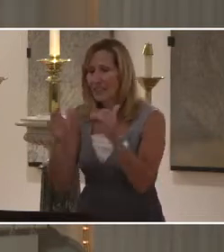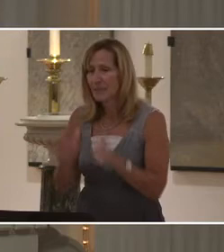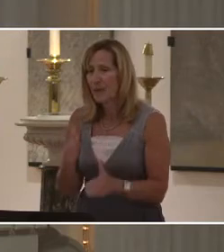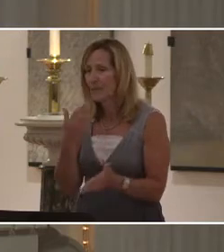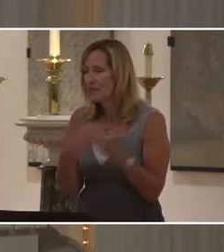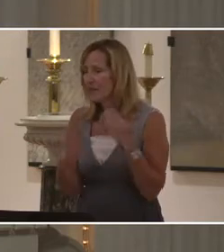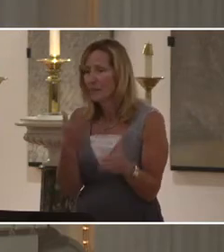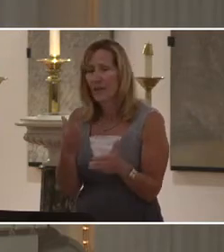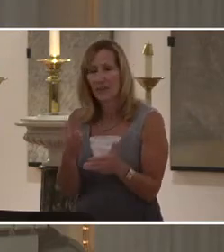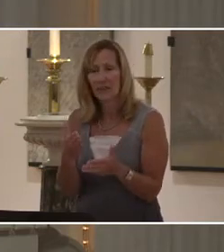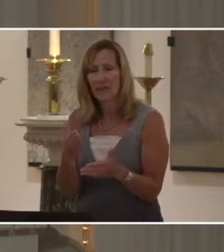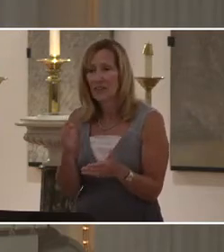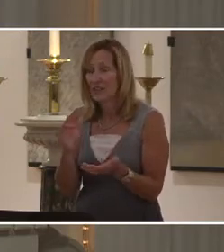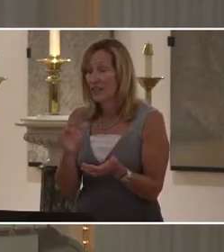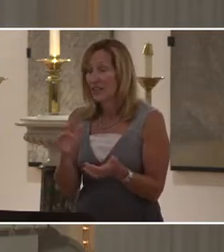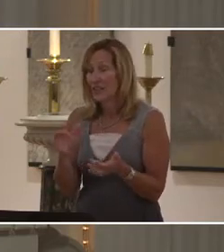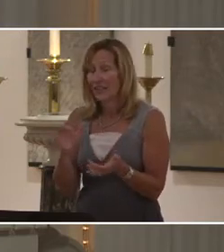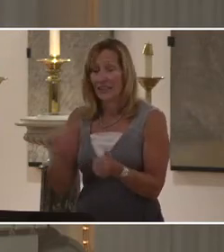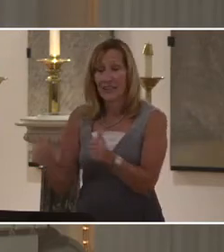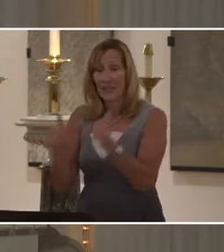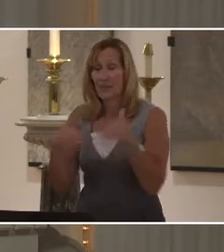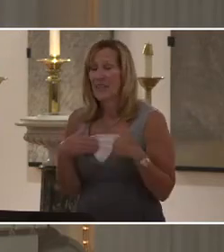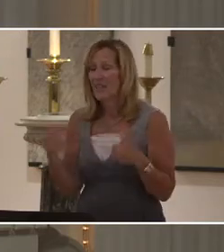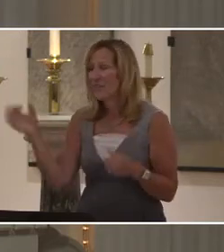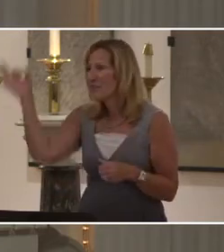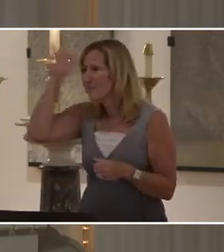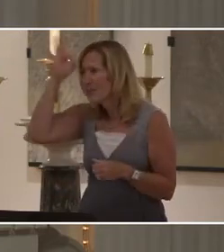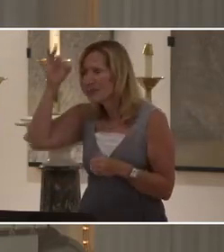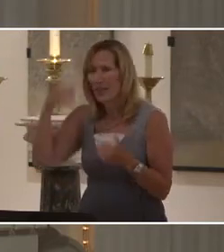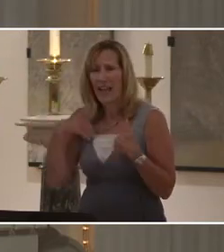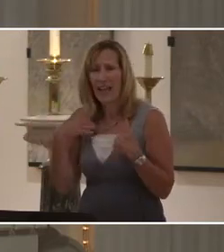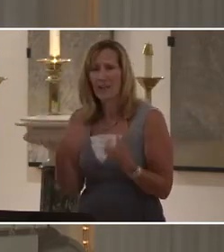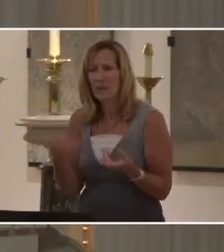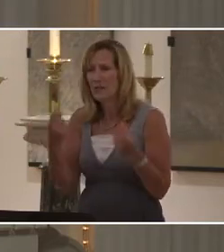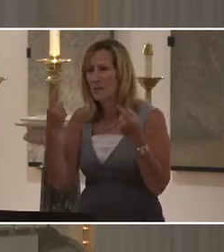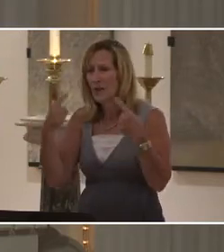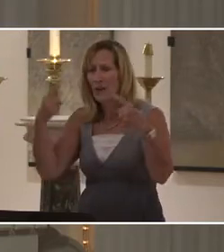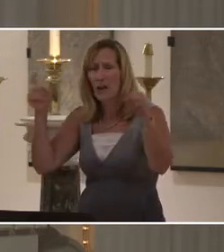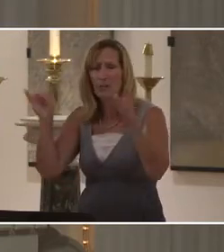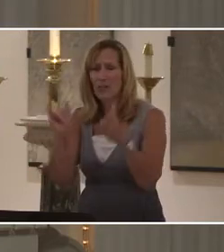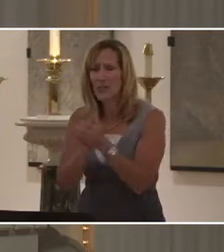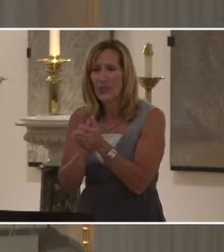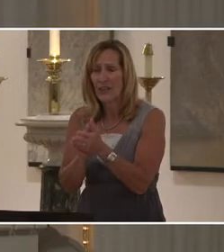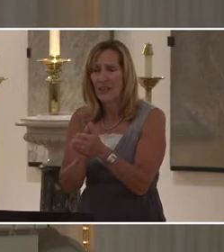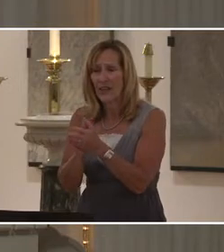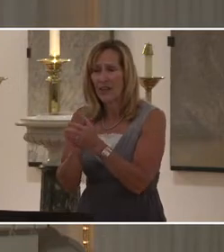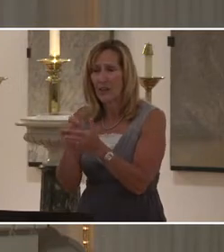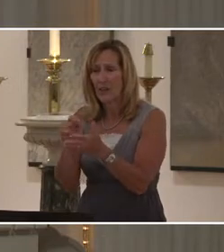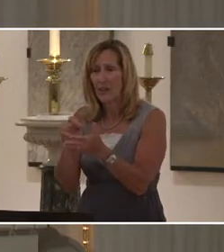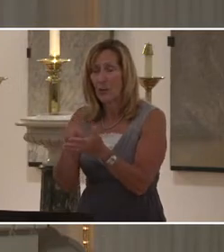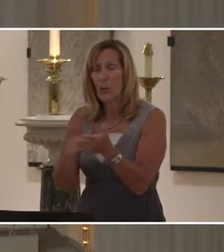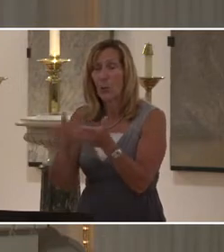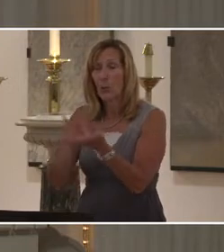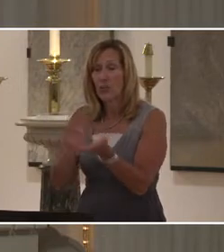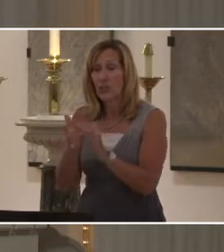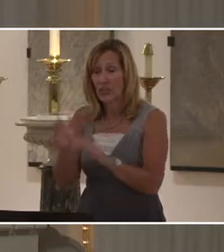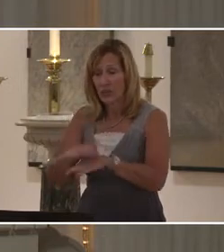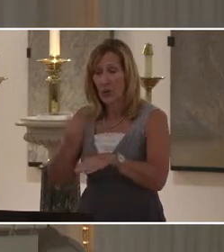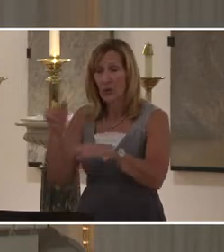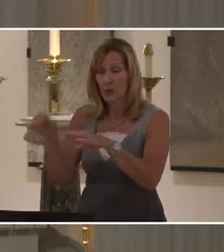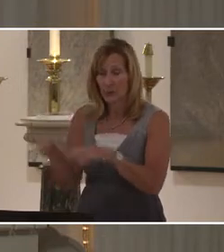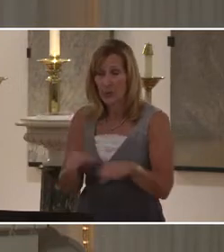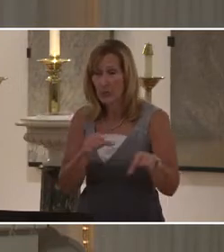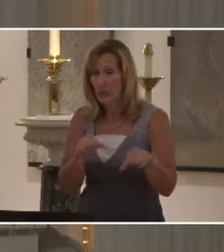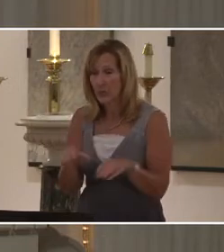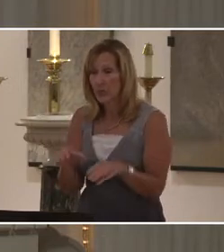have absolutely no idea how they can accomplish that which Jesus has called them to do.